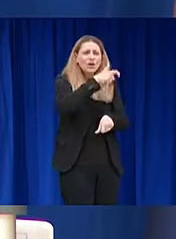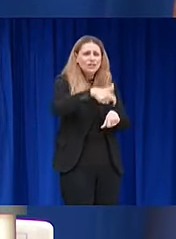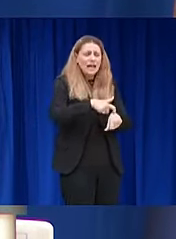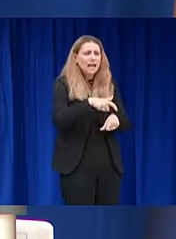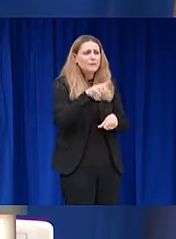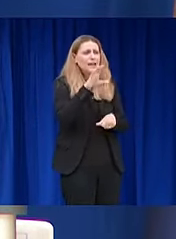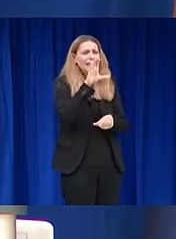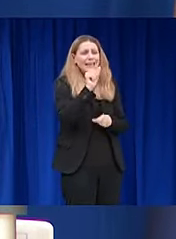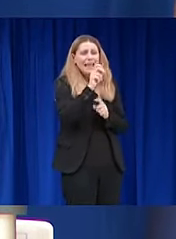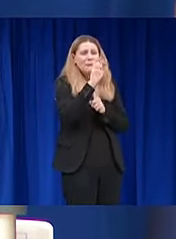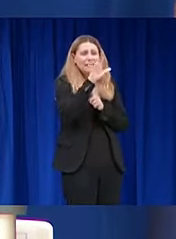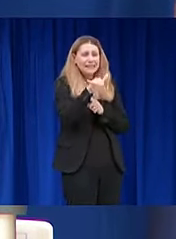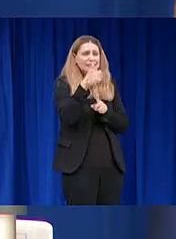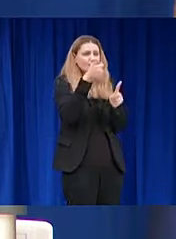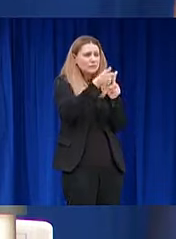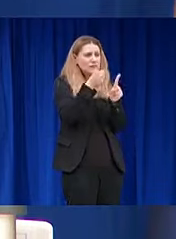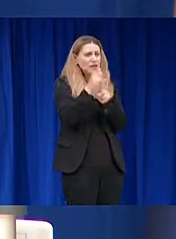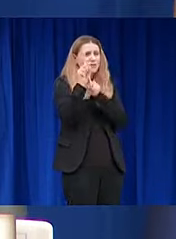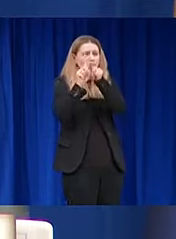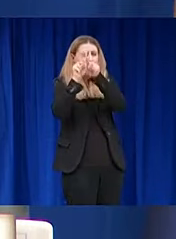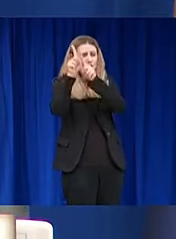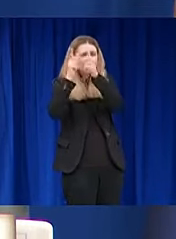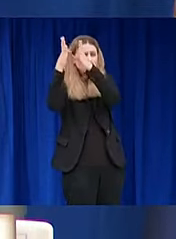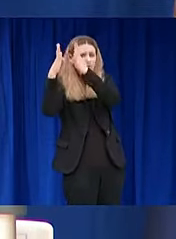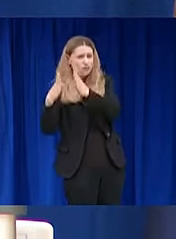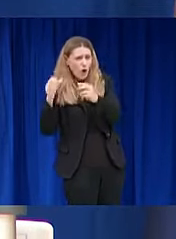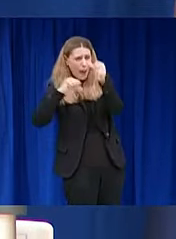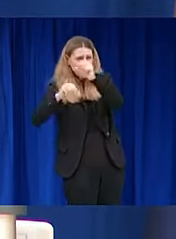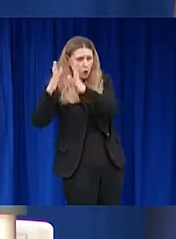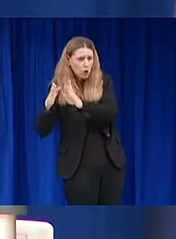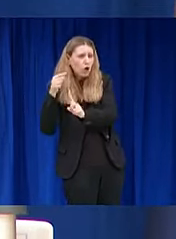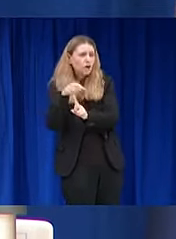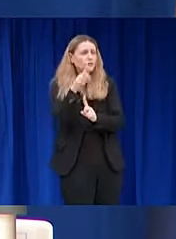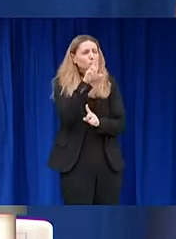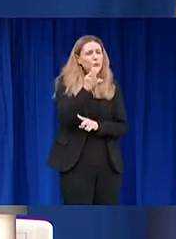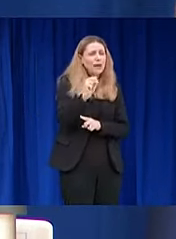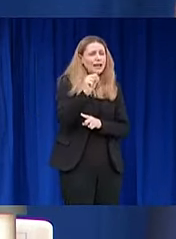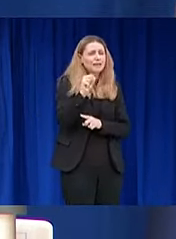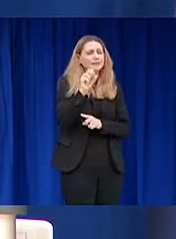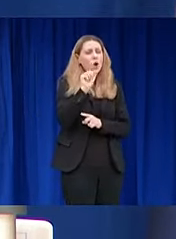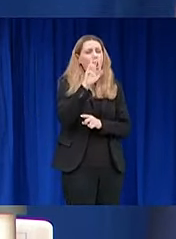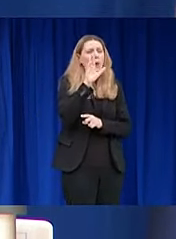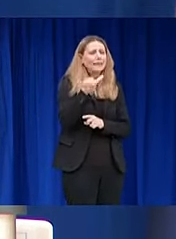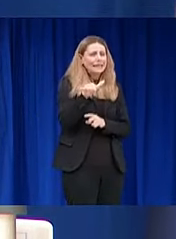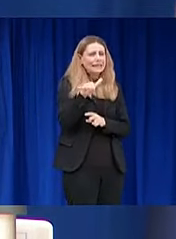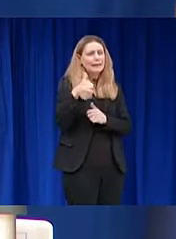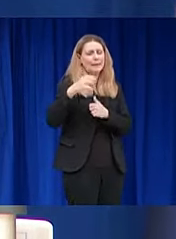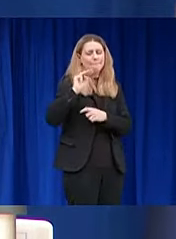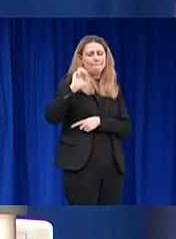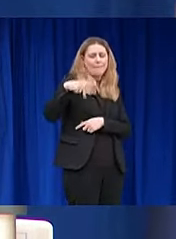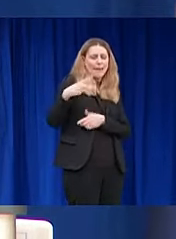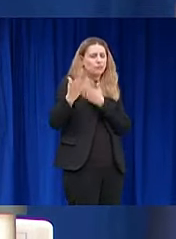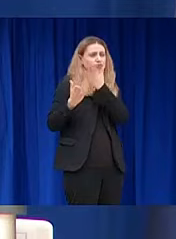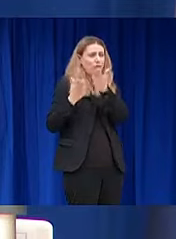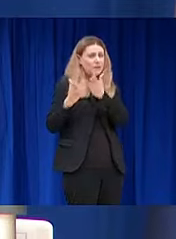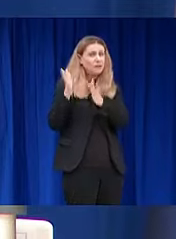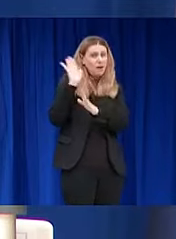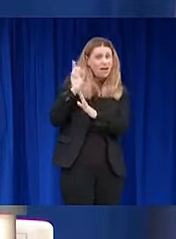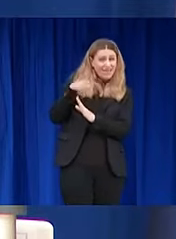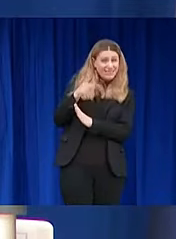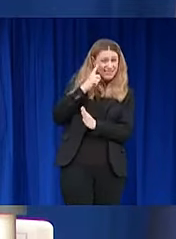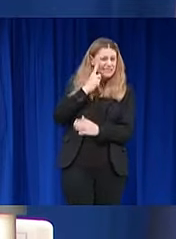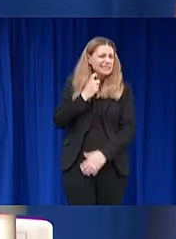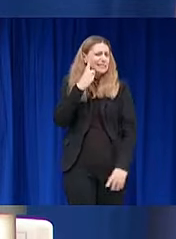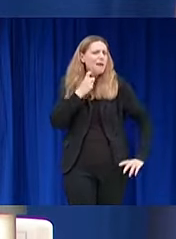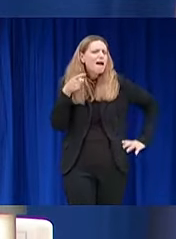an astronomer with the U.S. Army Map Service. When the U.S. Civil Service Commission suspected him of being gay, they